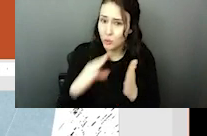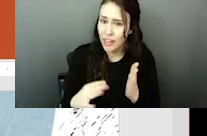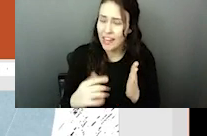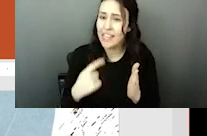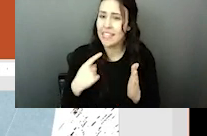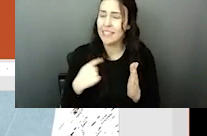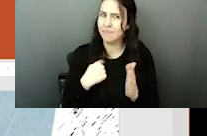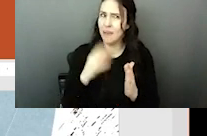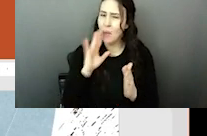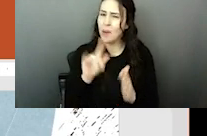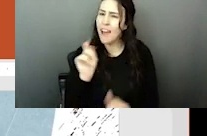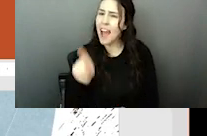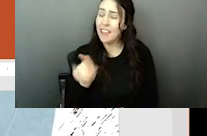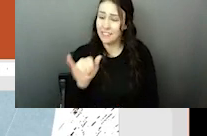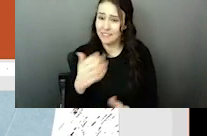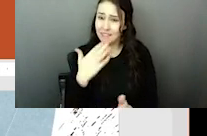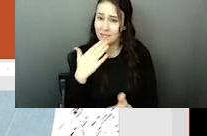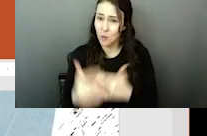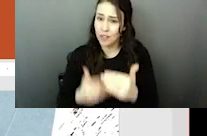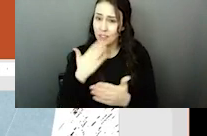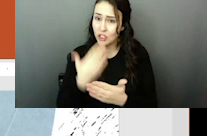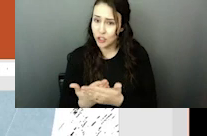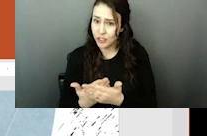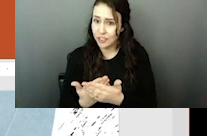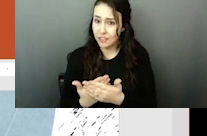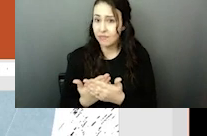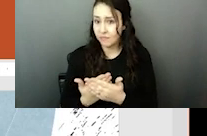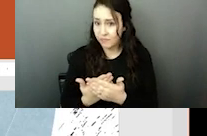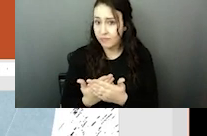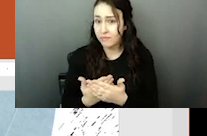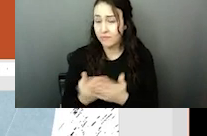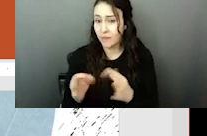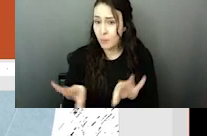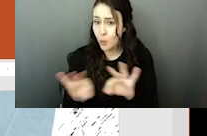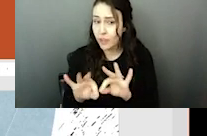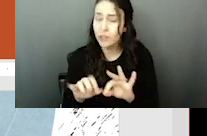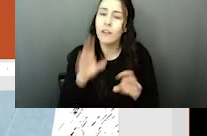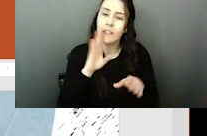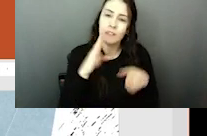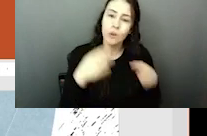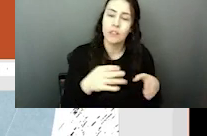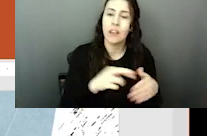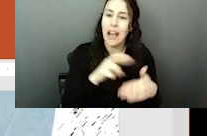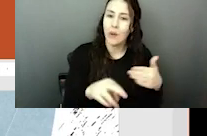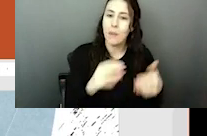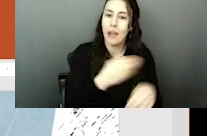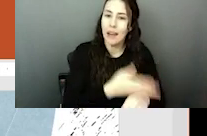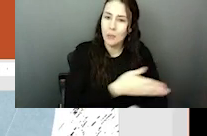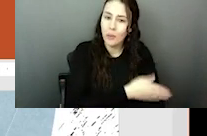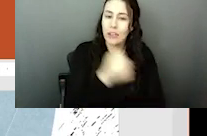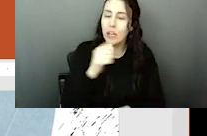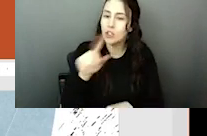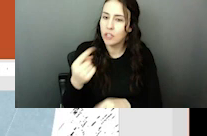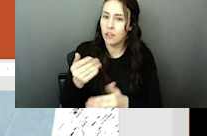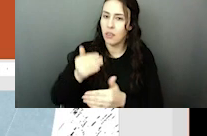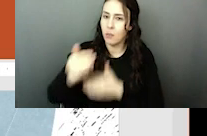good, whether that's a useful process for you. So focus on outcomes and improvement rather than on the process that gets you there. We